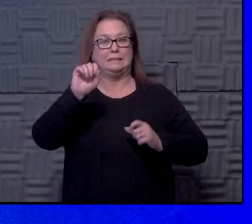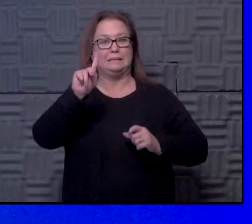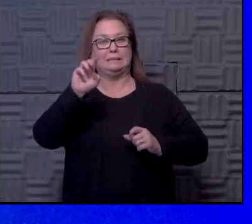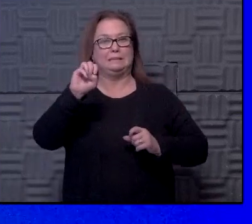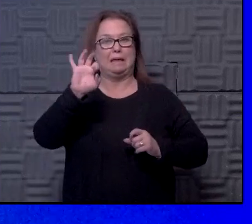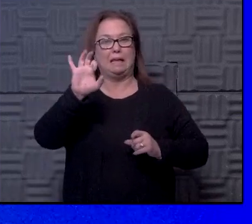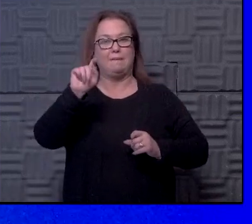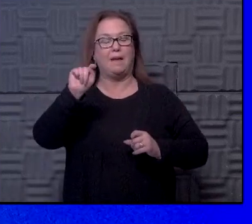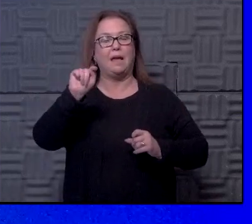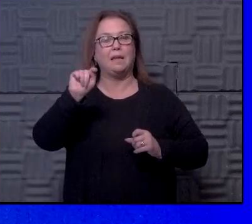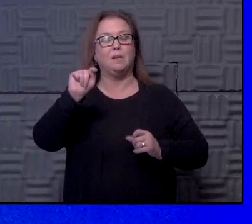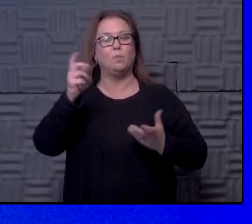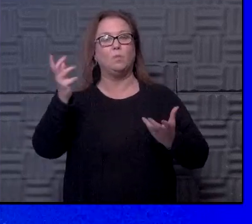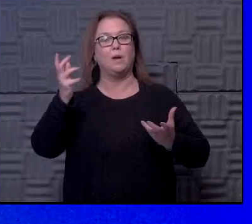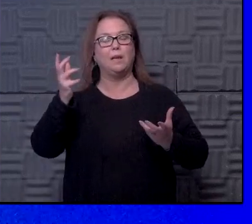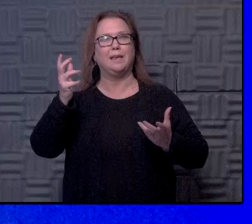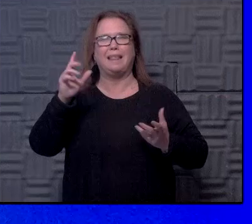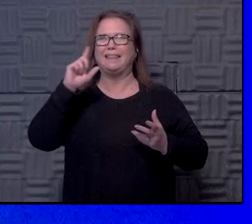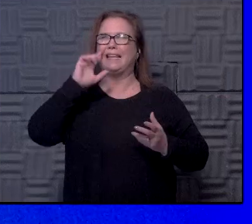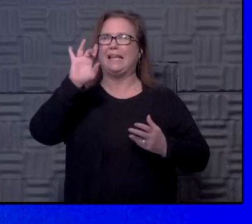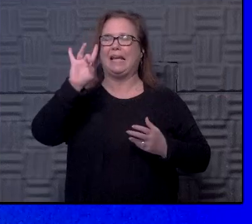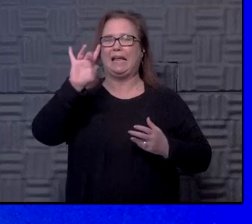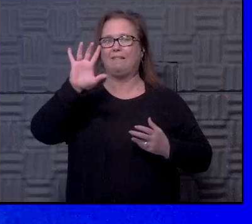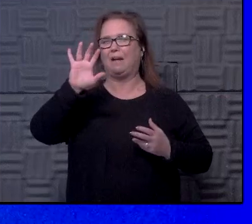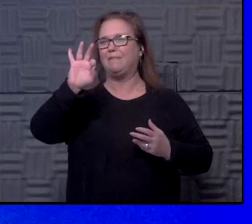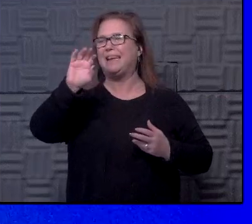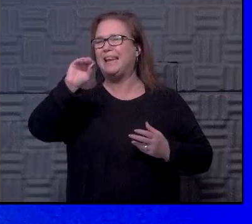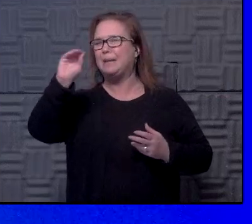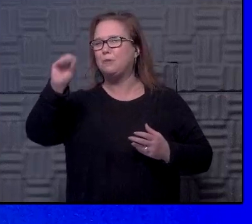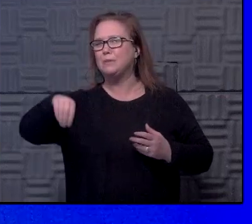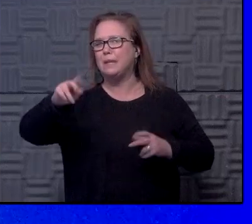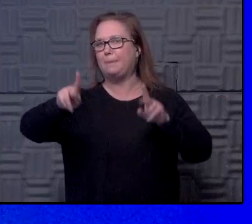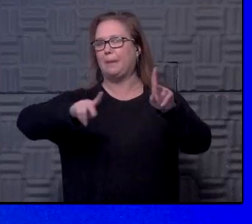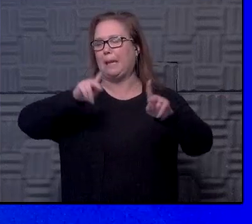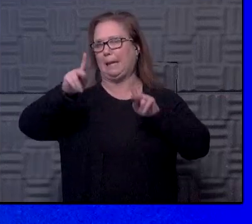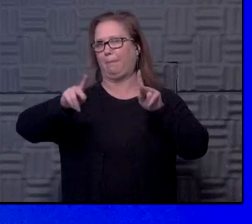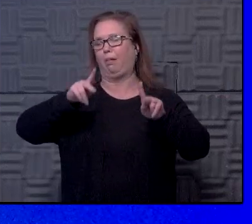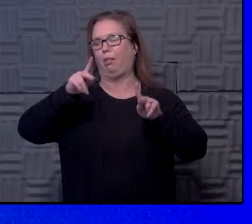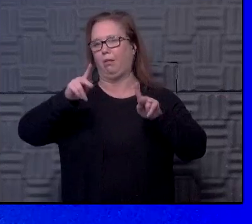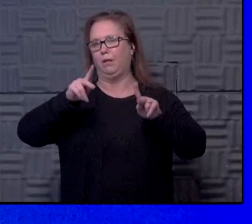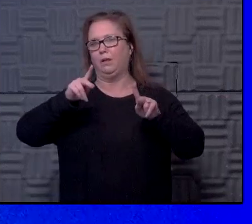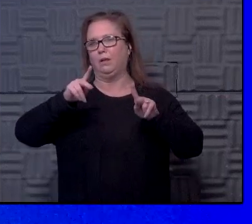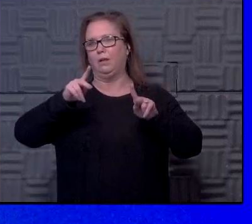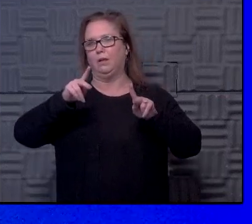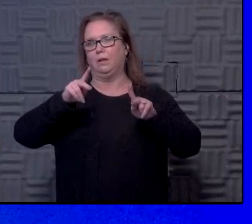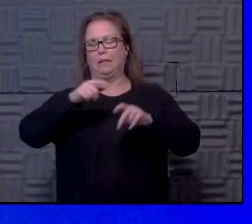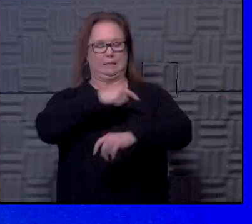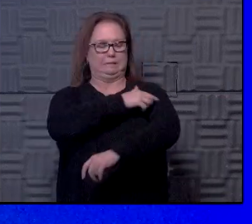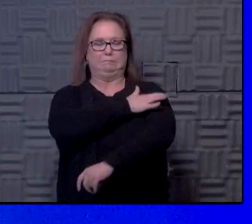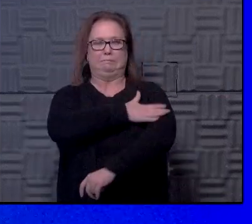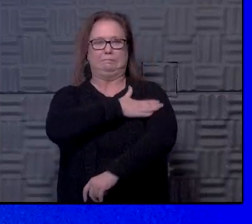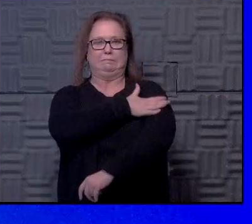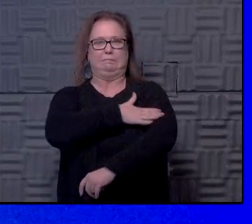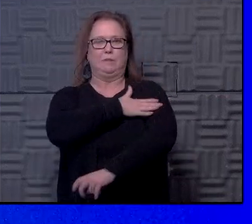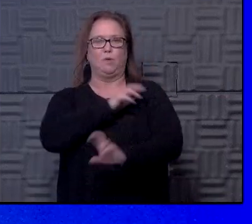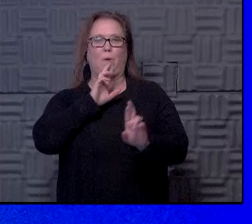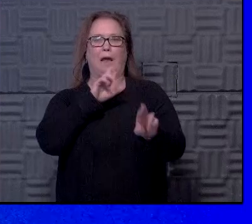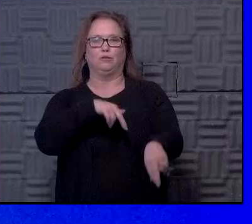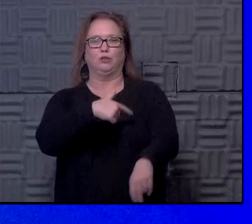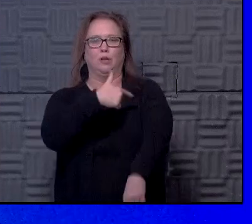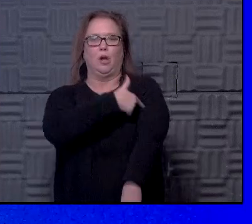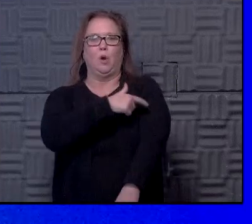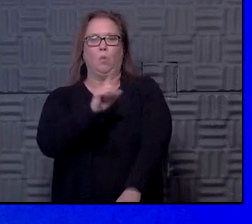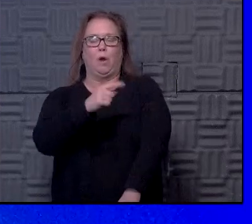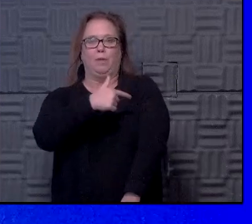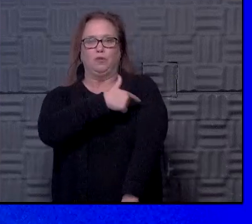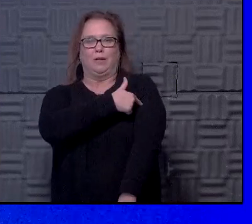had, and it was up to 85 or 90% of people who got the vaccine, was the site reaction, so where the